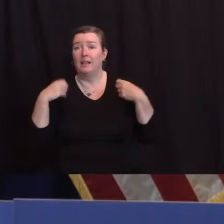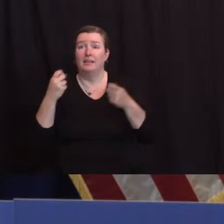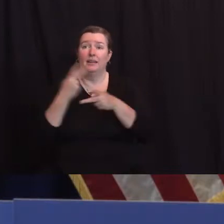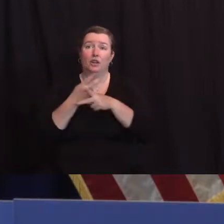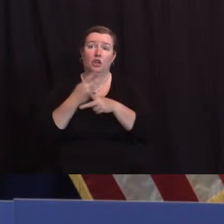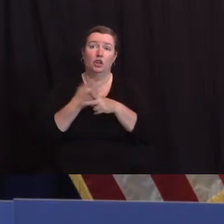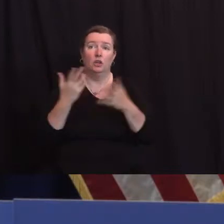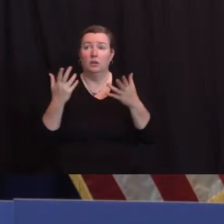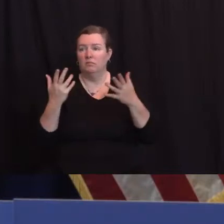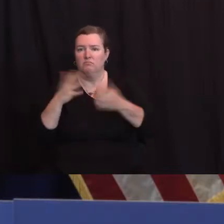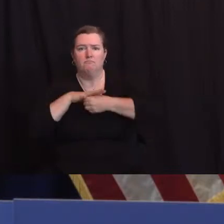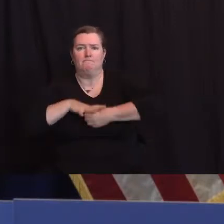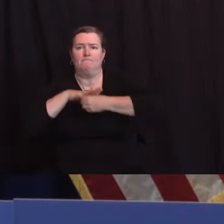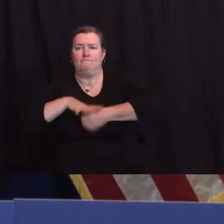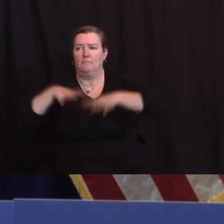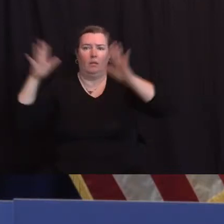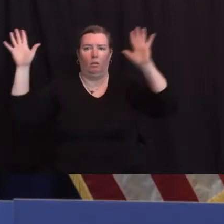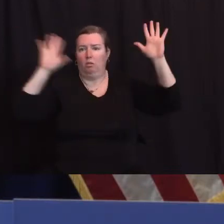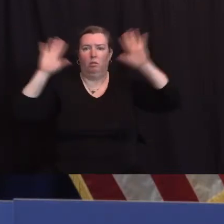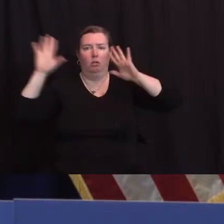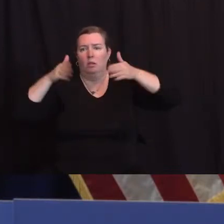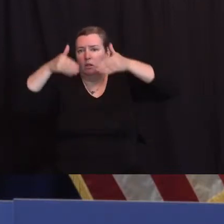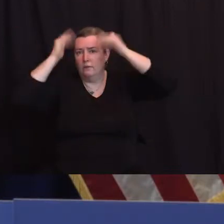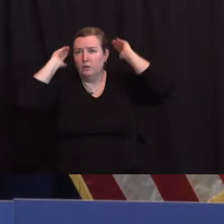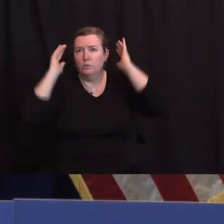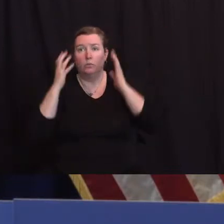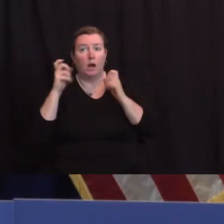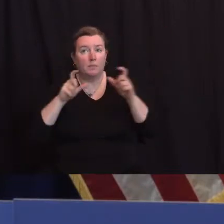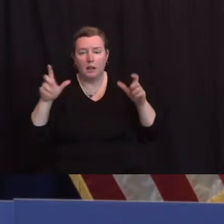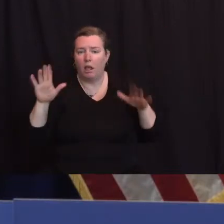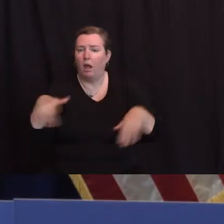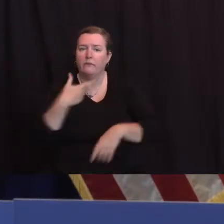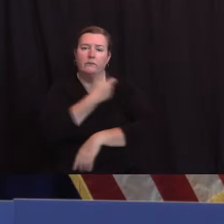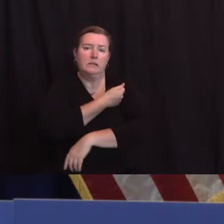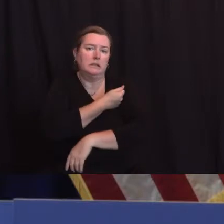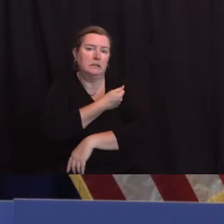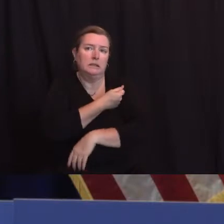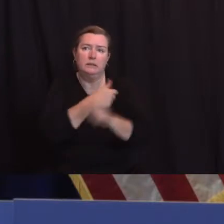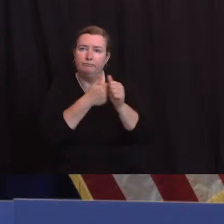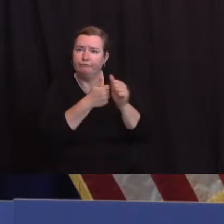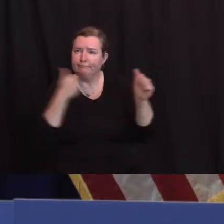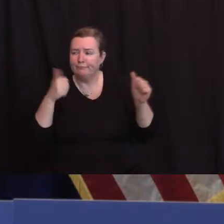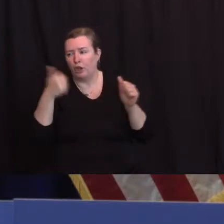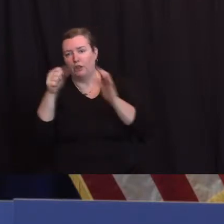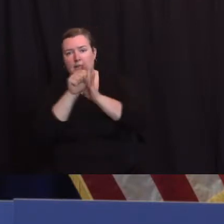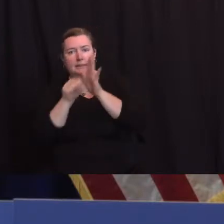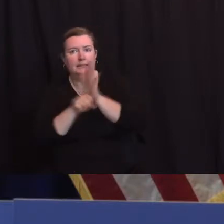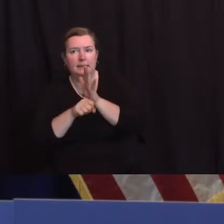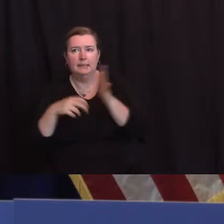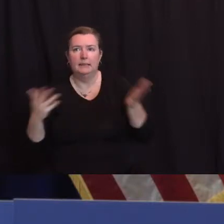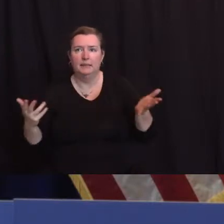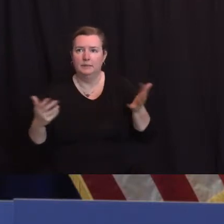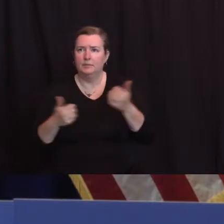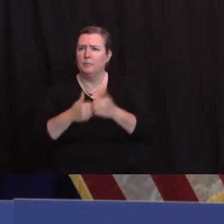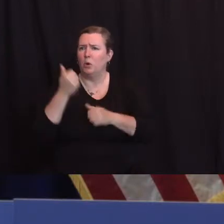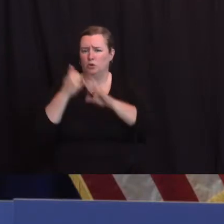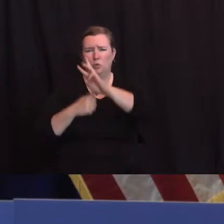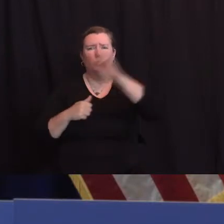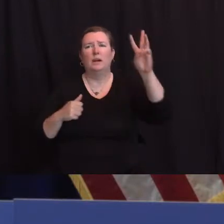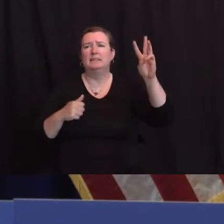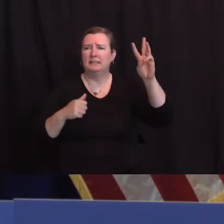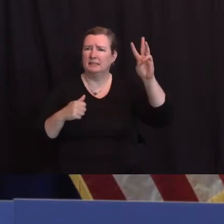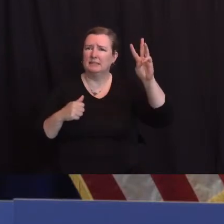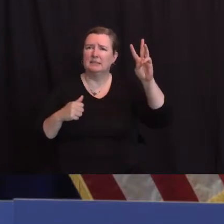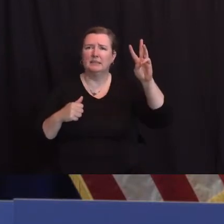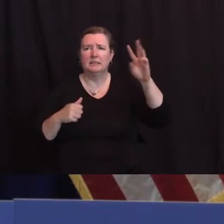of unvaccinated individuals in their states. What we are seeing in these Western states is further evidence